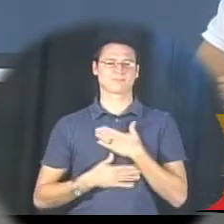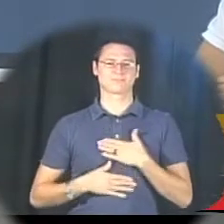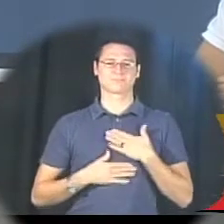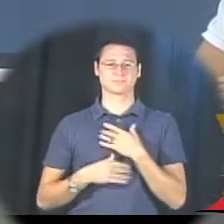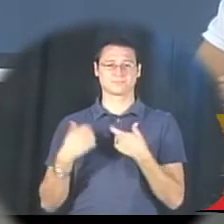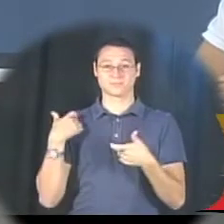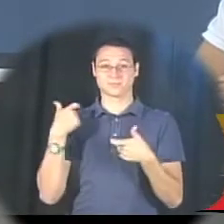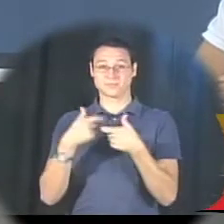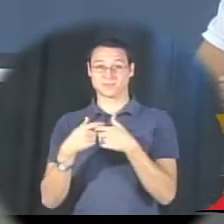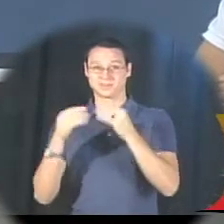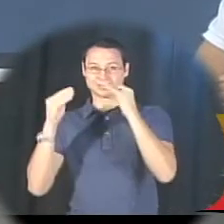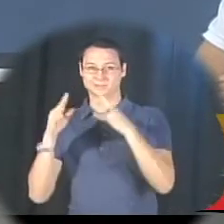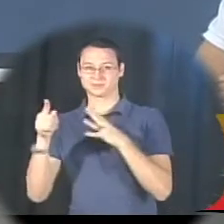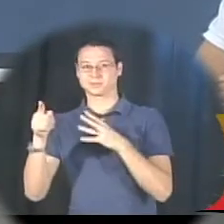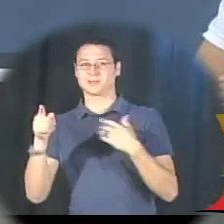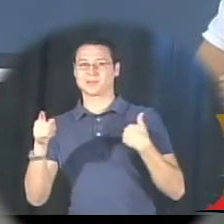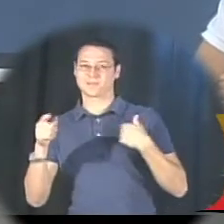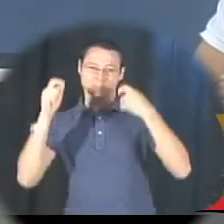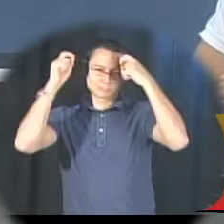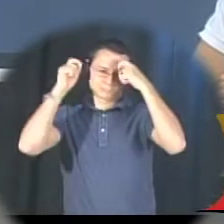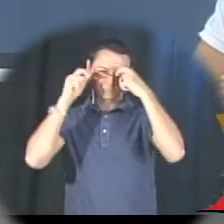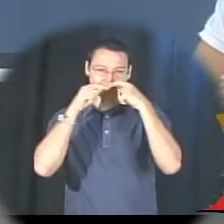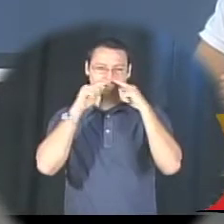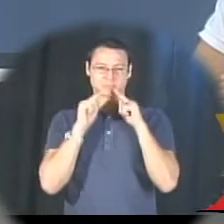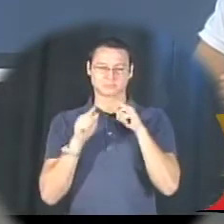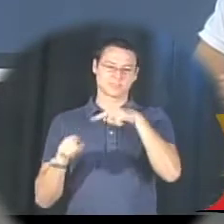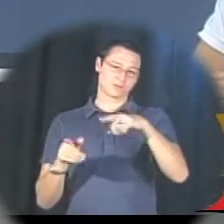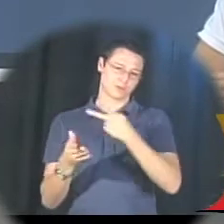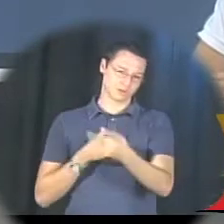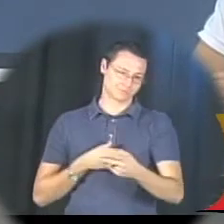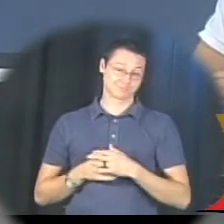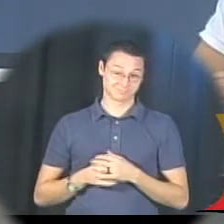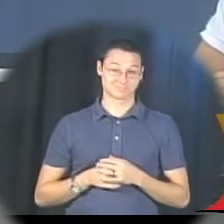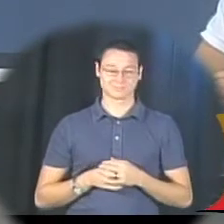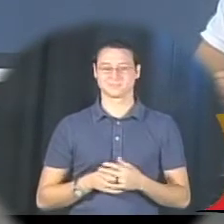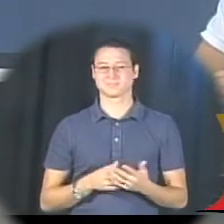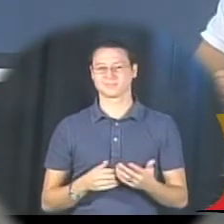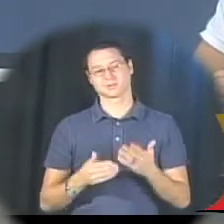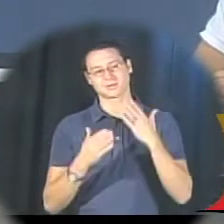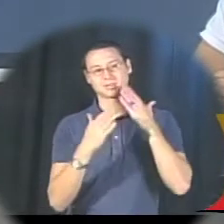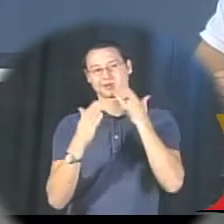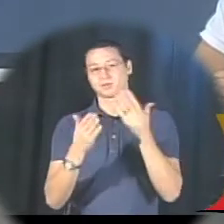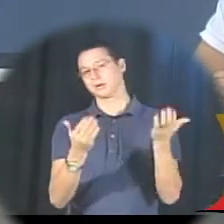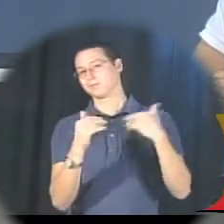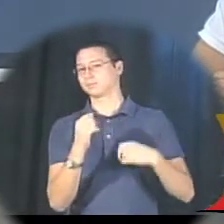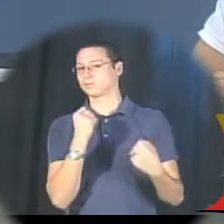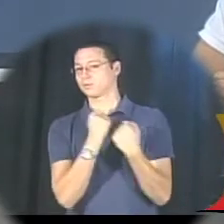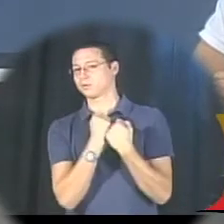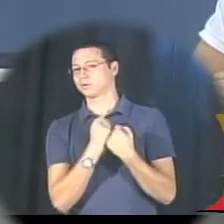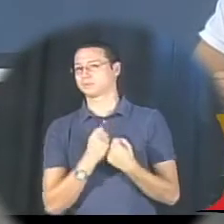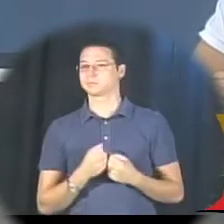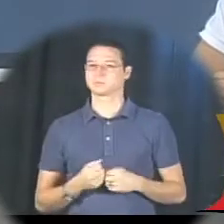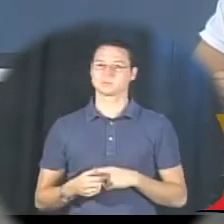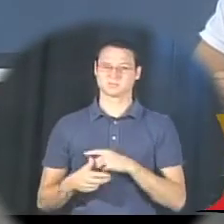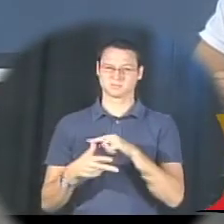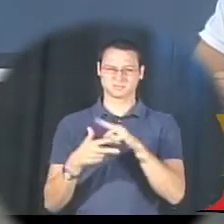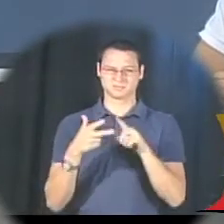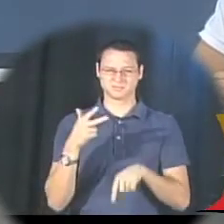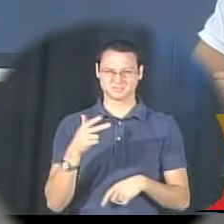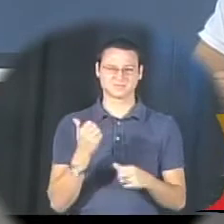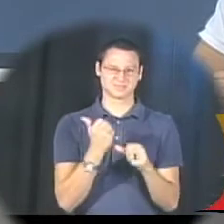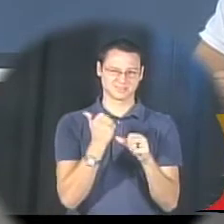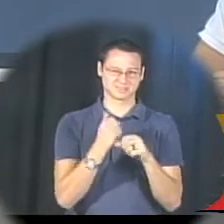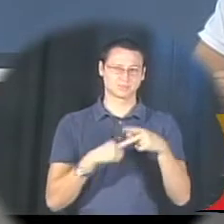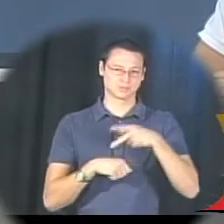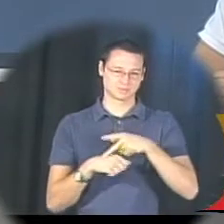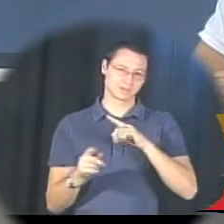wear berets and mustaches for losing. Thanks to all who came and supported, Ms. Iglesias, Mr. Raymond, Ms. Hall, and Ms.